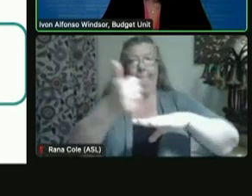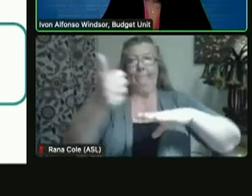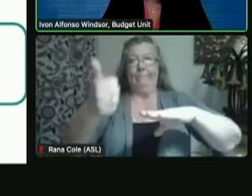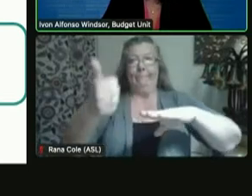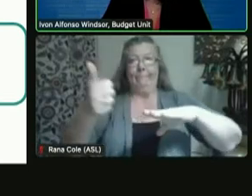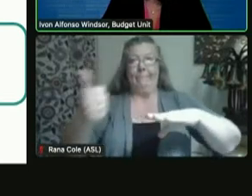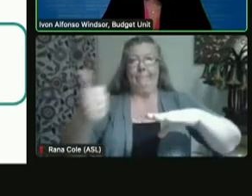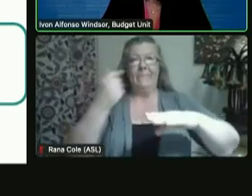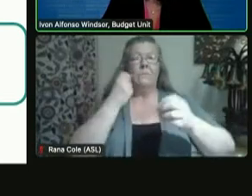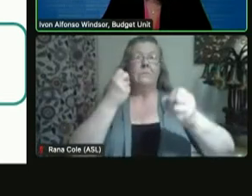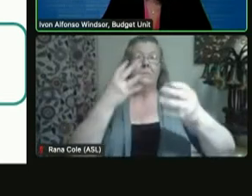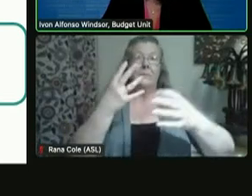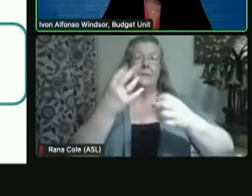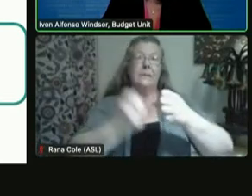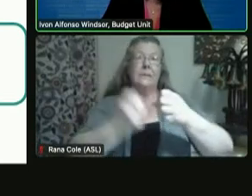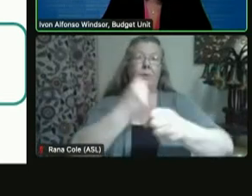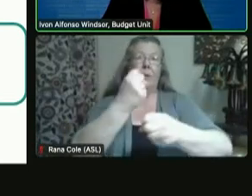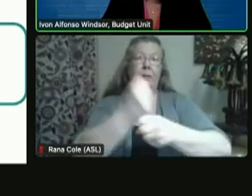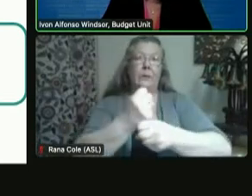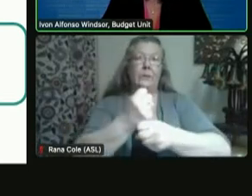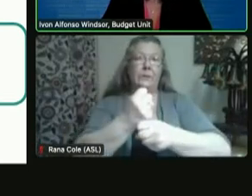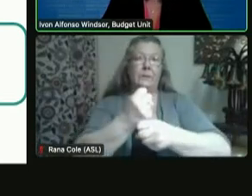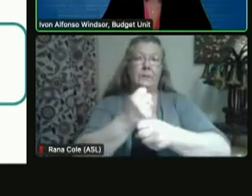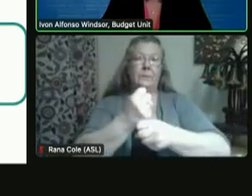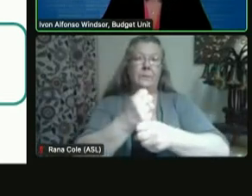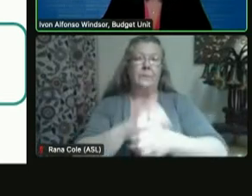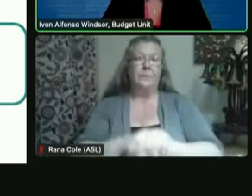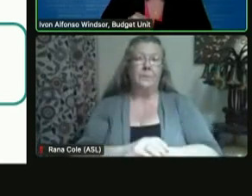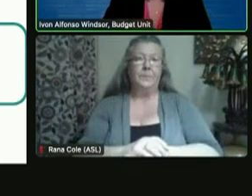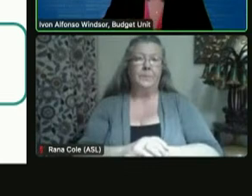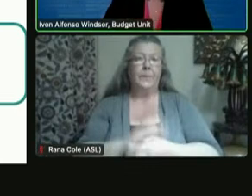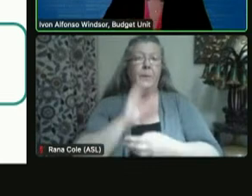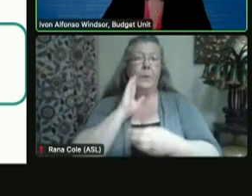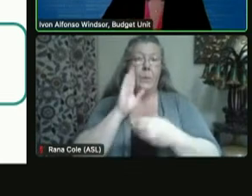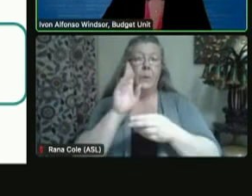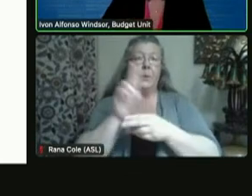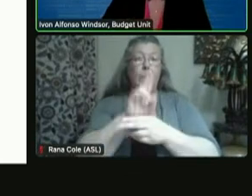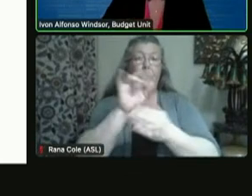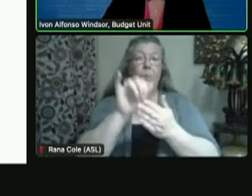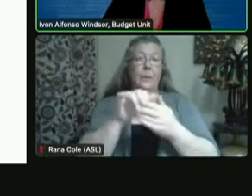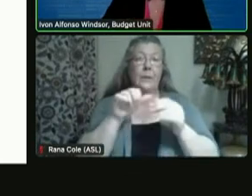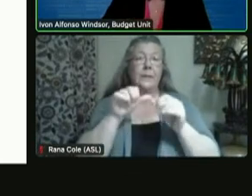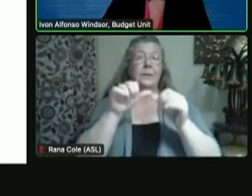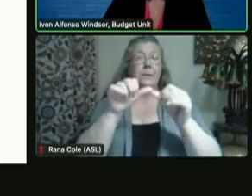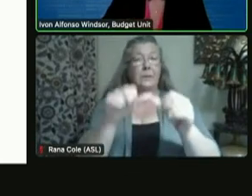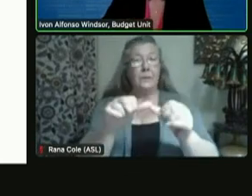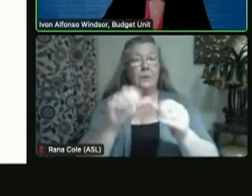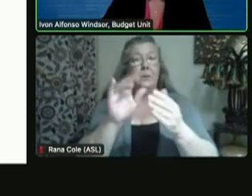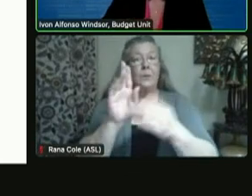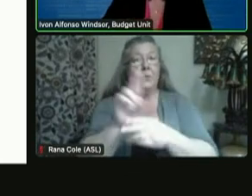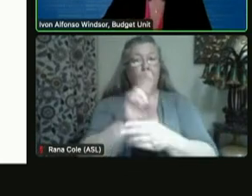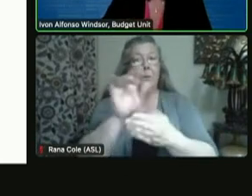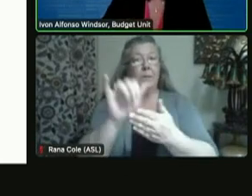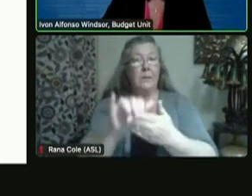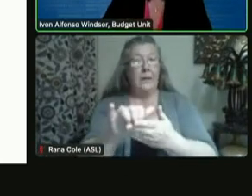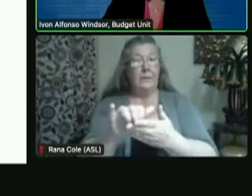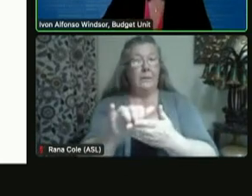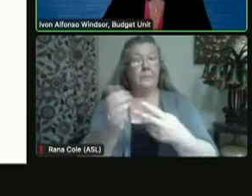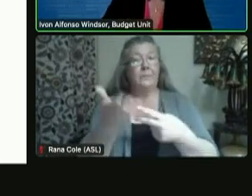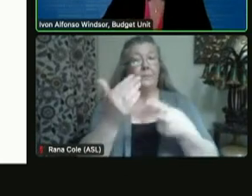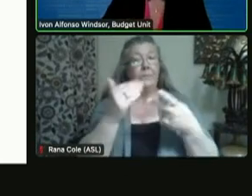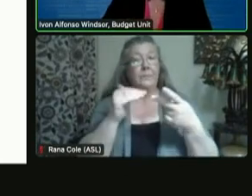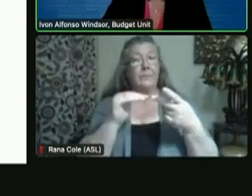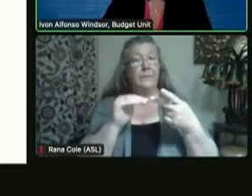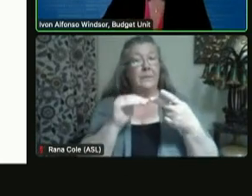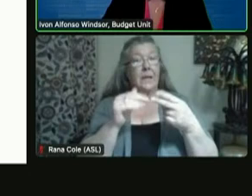received and how it has been used and will continue to be used. Next slide. Now we're going to